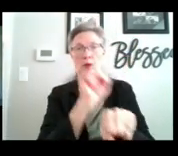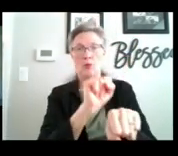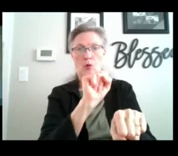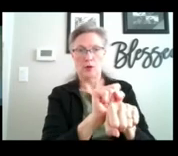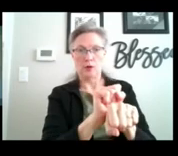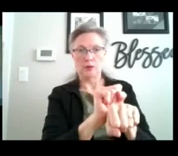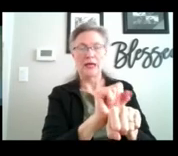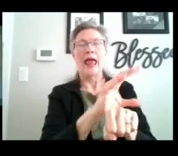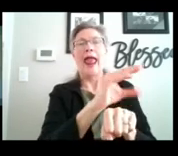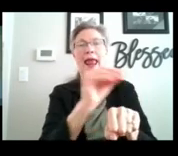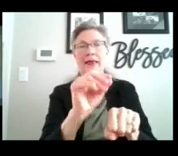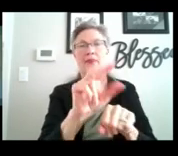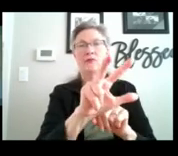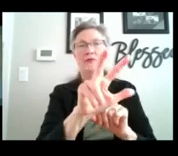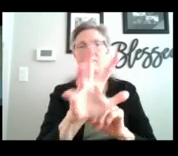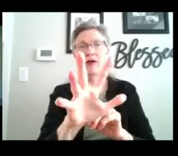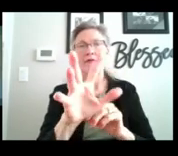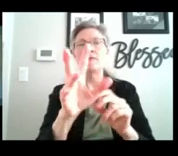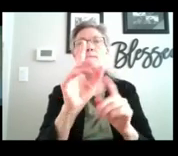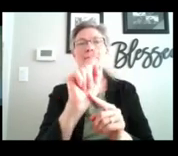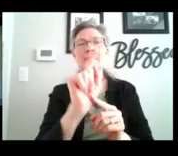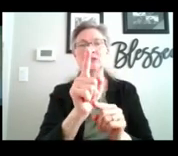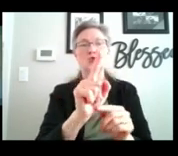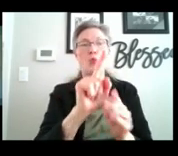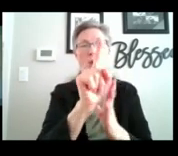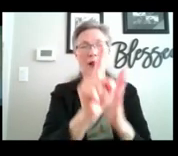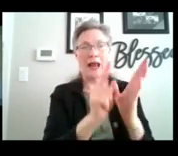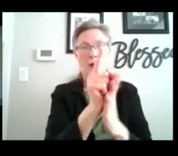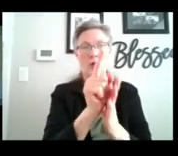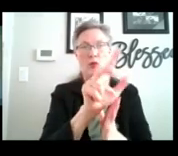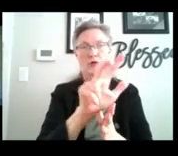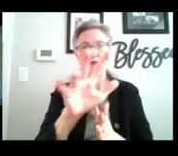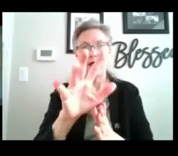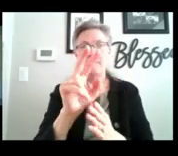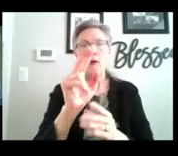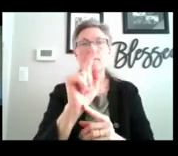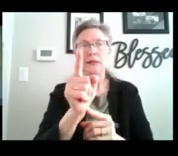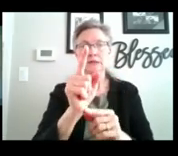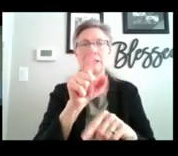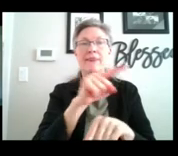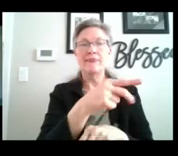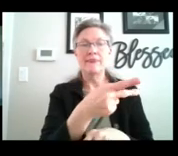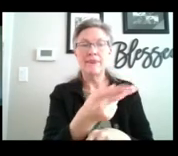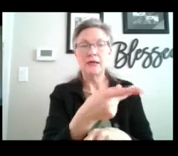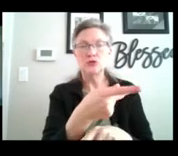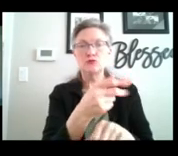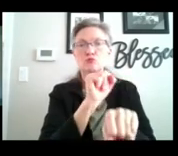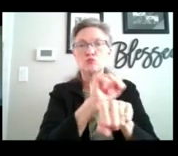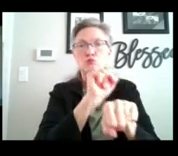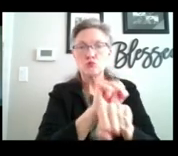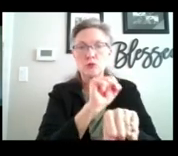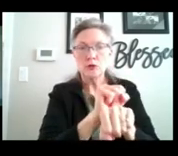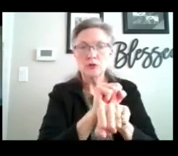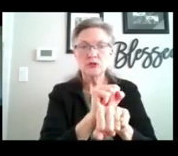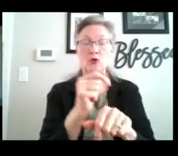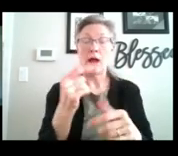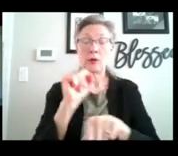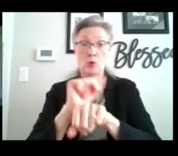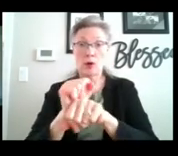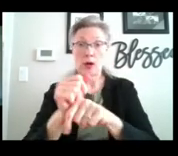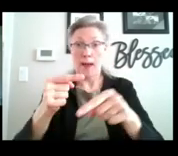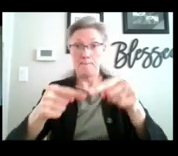and 35 minutes. So I'm going to just kind of write that there to keep track for myself. Now I'm going to work backwards, right? I'm going to